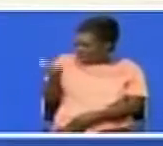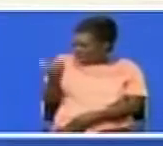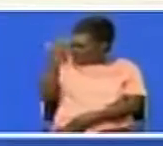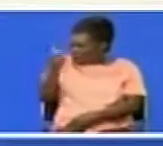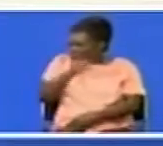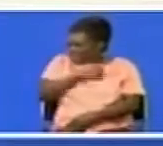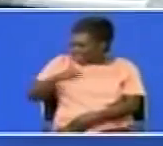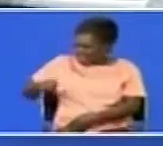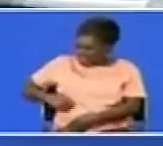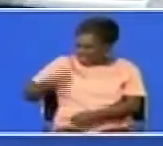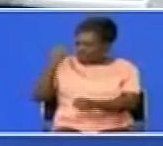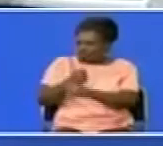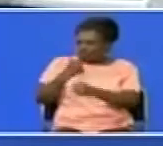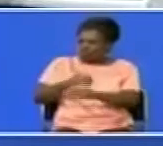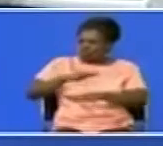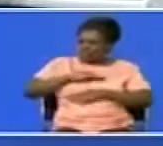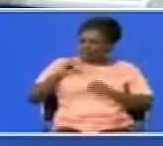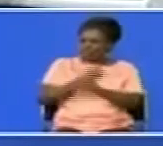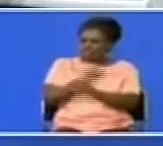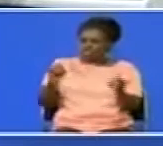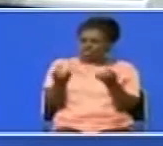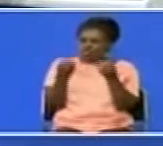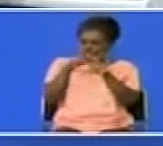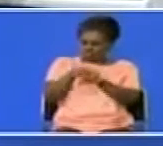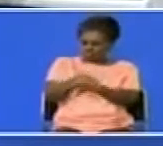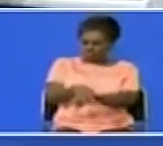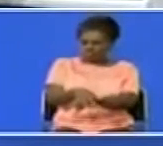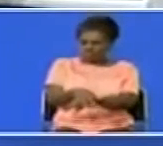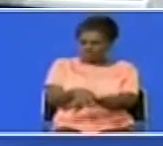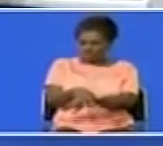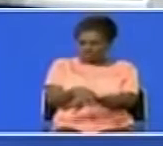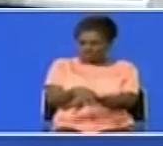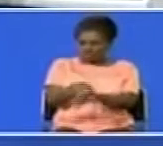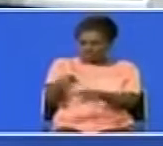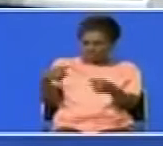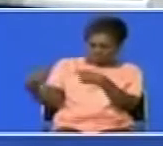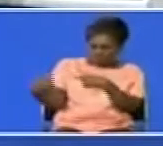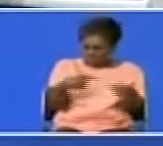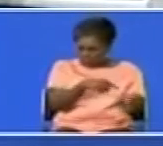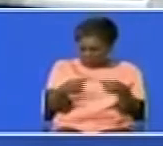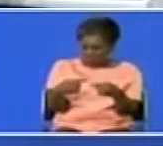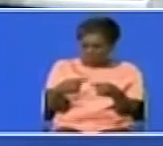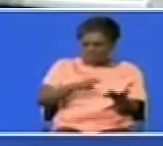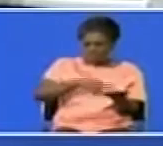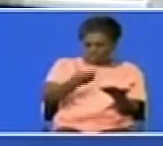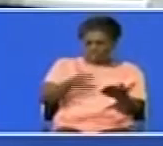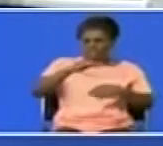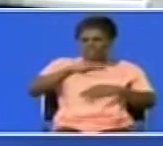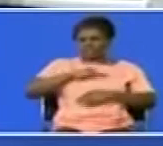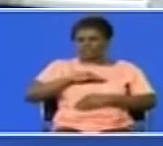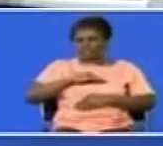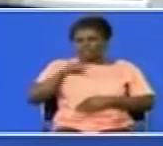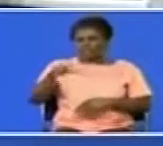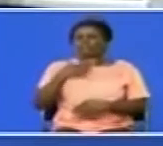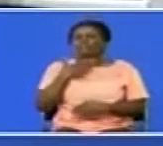Senate has not done enough to rationalize and you know, give them credit. They have fought for enough resources to go to the counties. Mm-hmm. They tend to